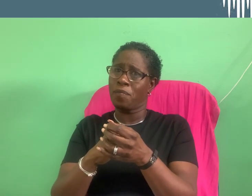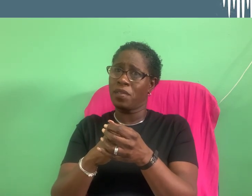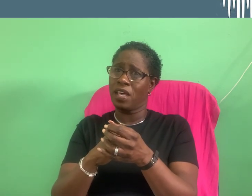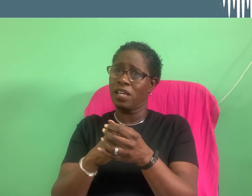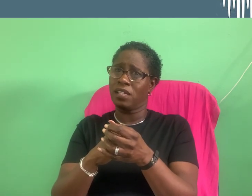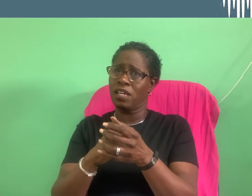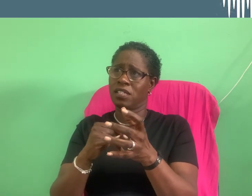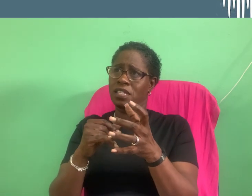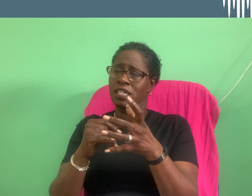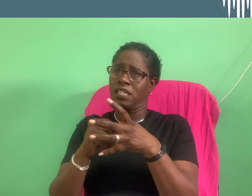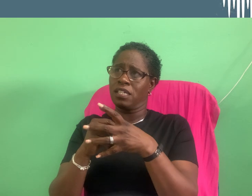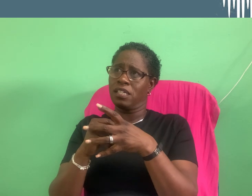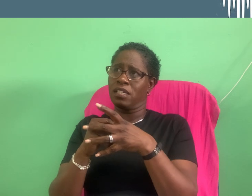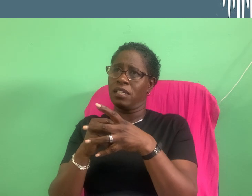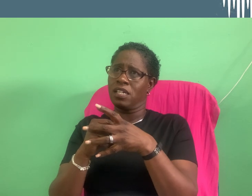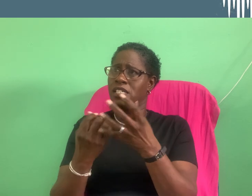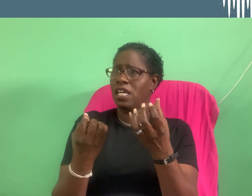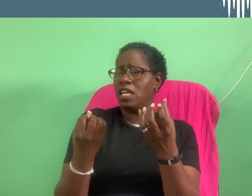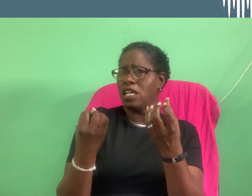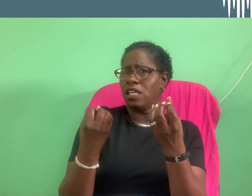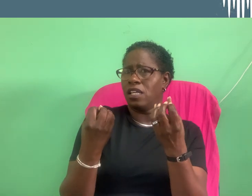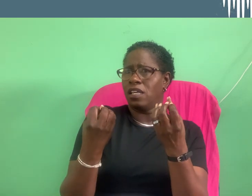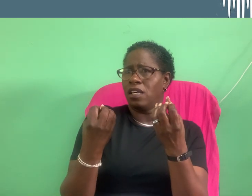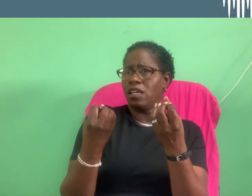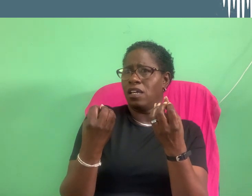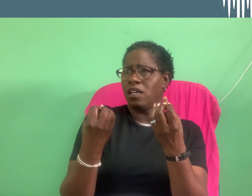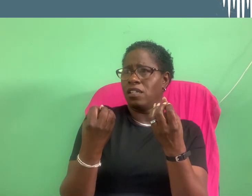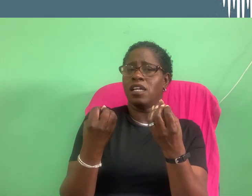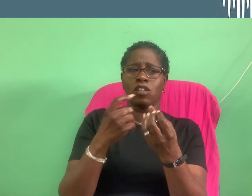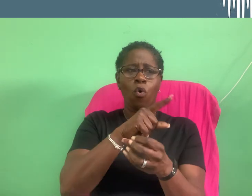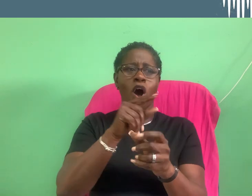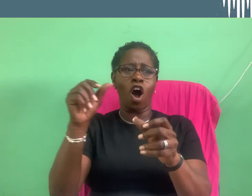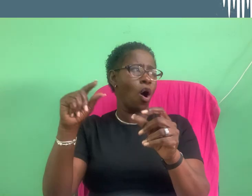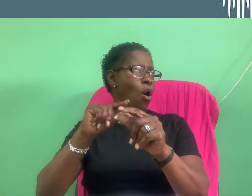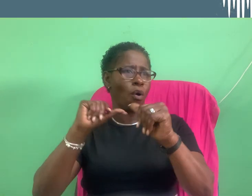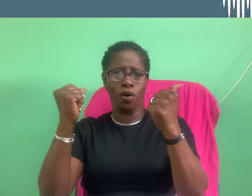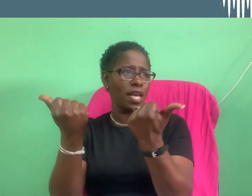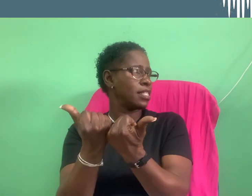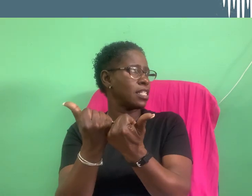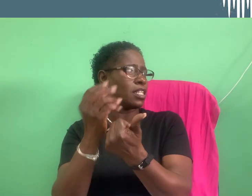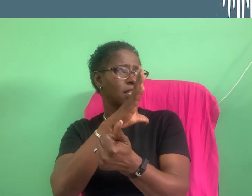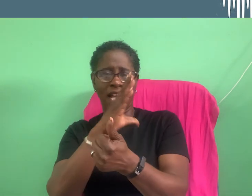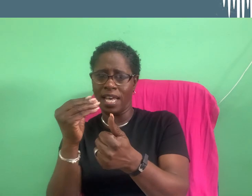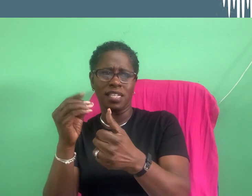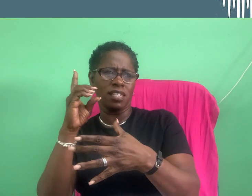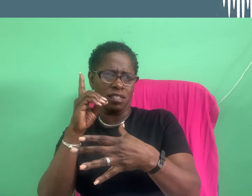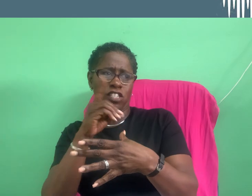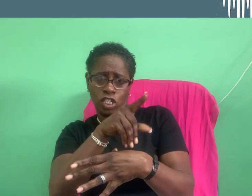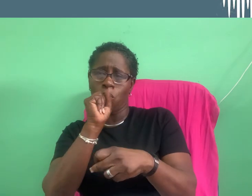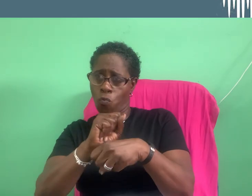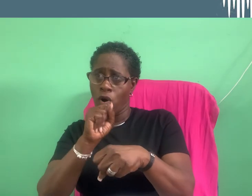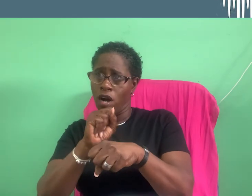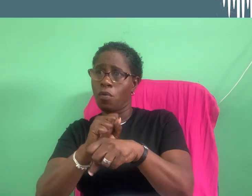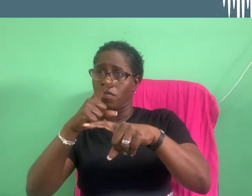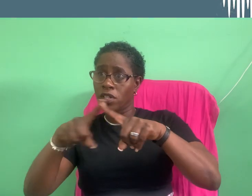traditionally been from so many other types of organizations and communities. There are a number of organizations that I have worked with